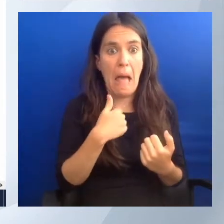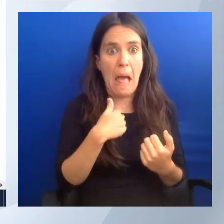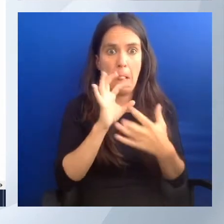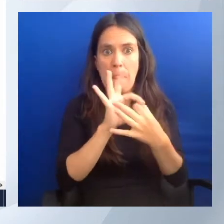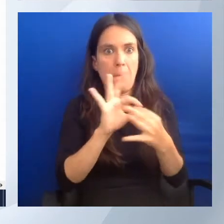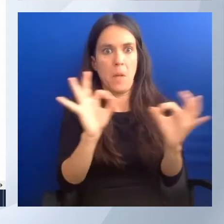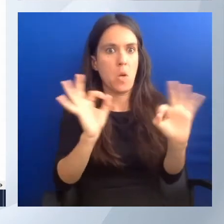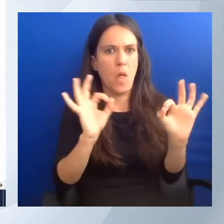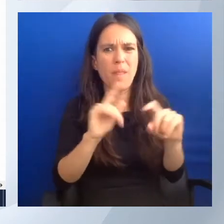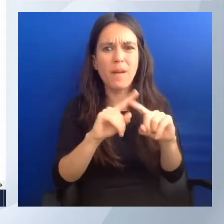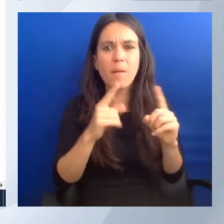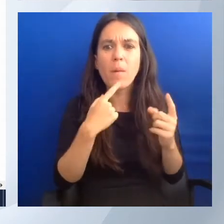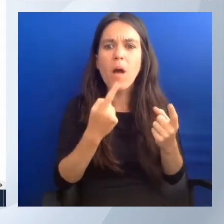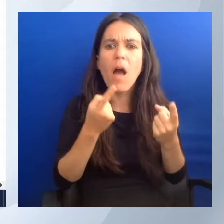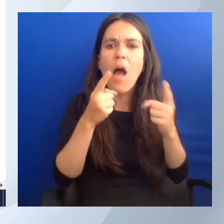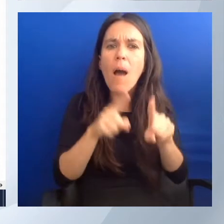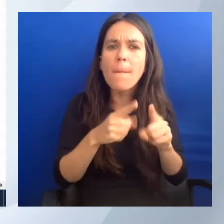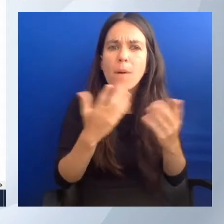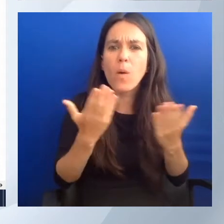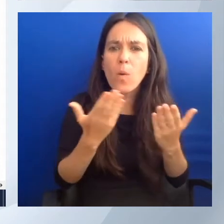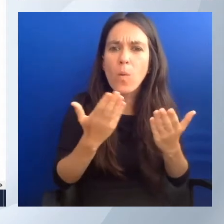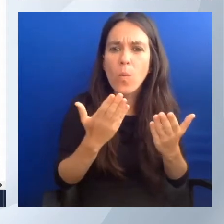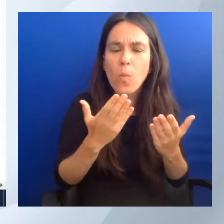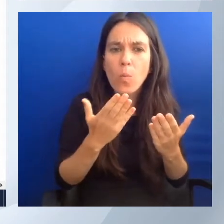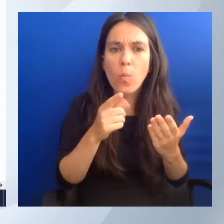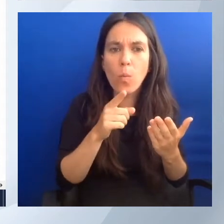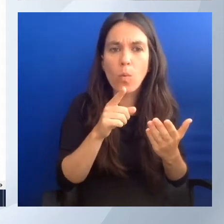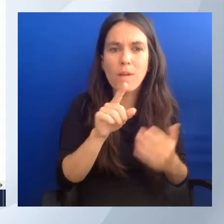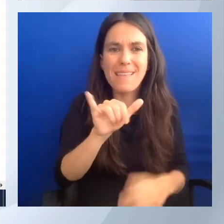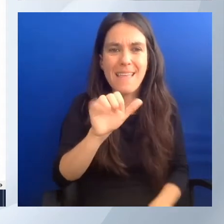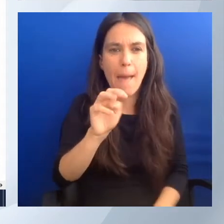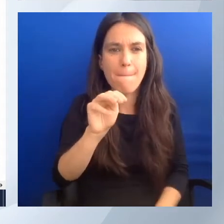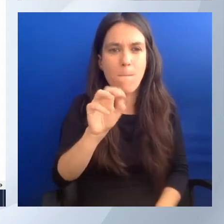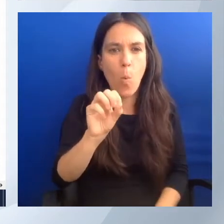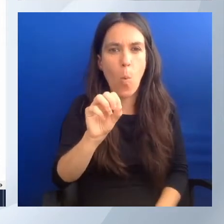actually happens is it creates the YAML file for me. No